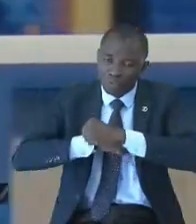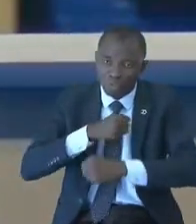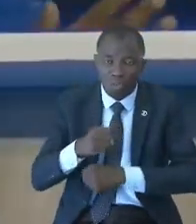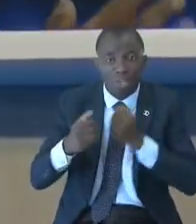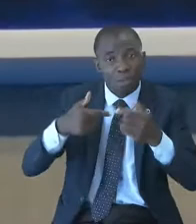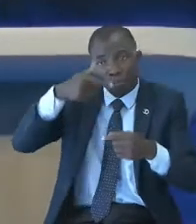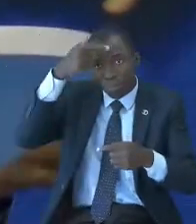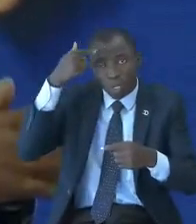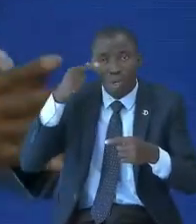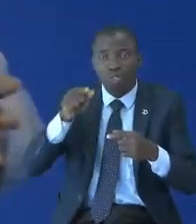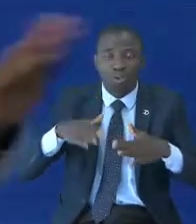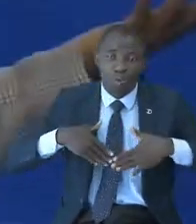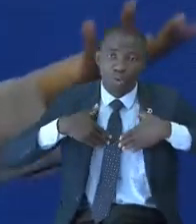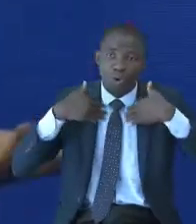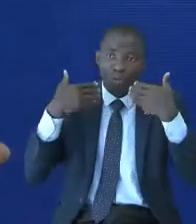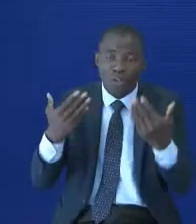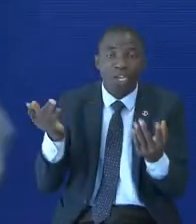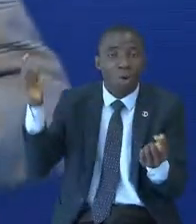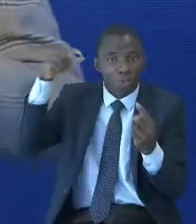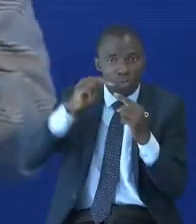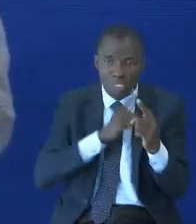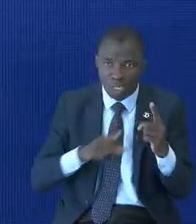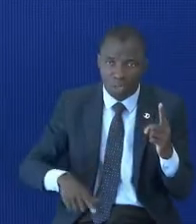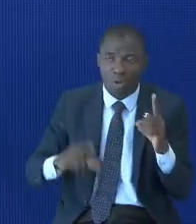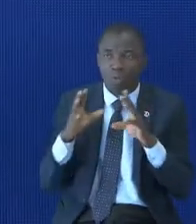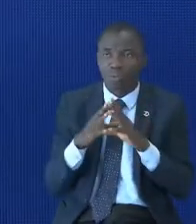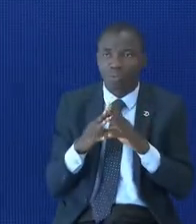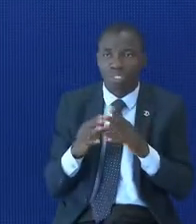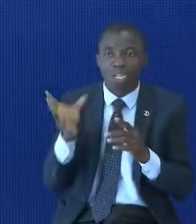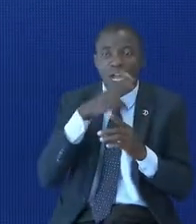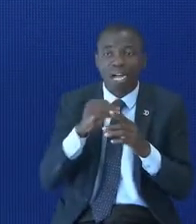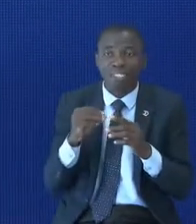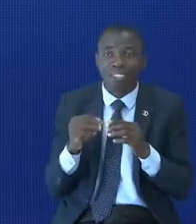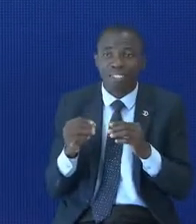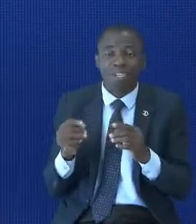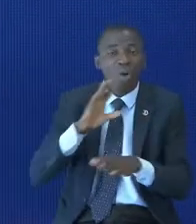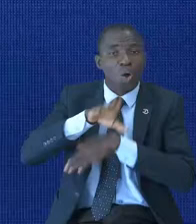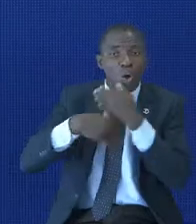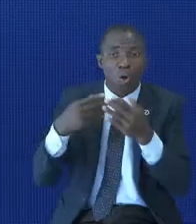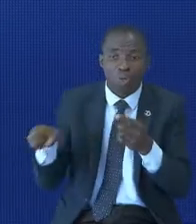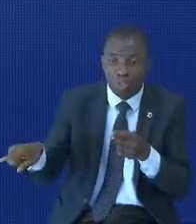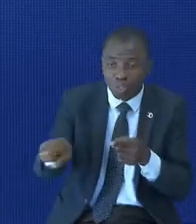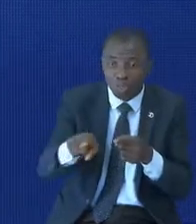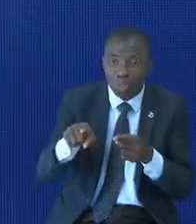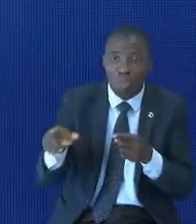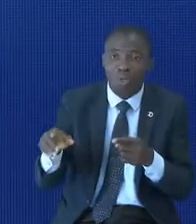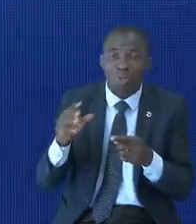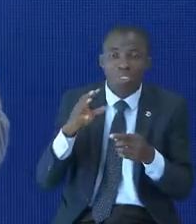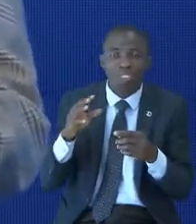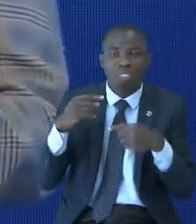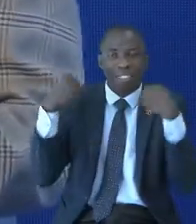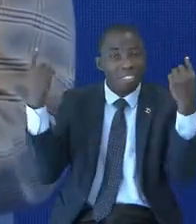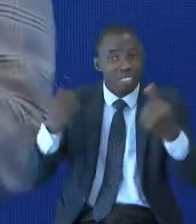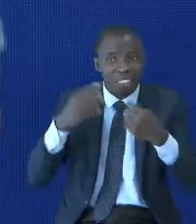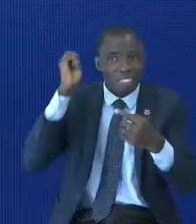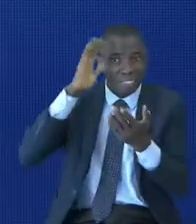because you confess unto the Lord, and all those transgressions will be forgiven, because it says,